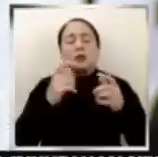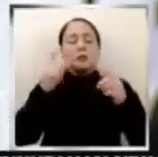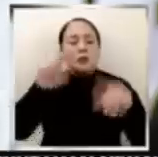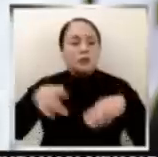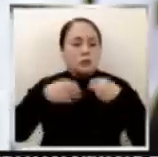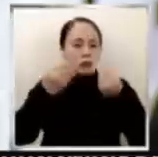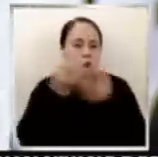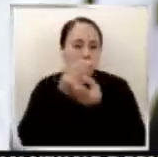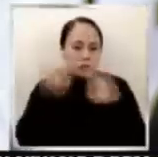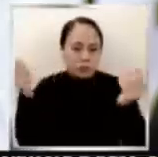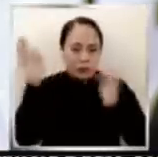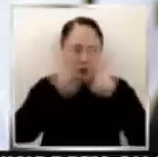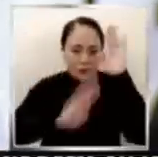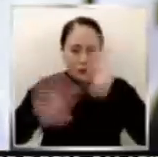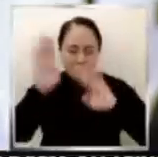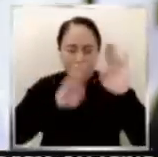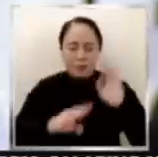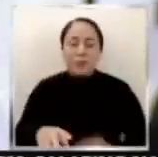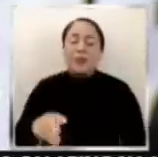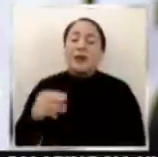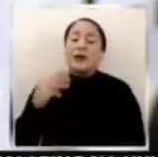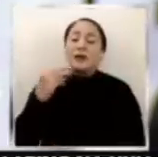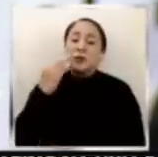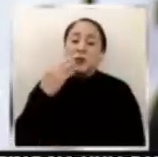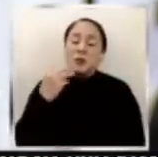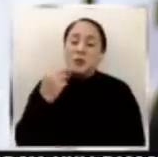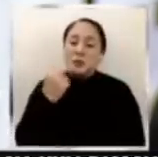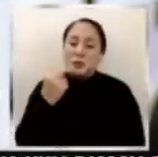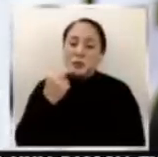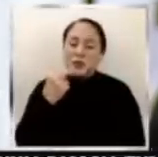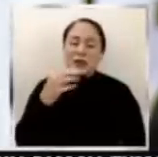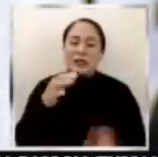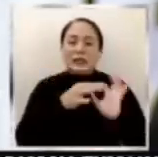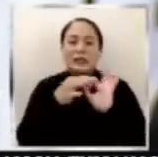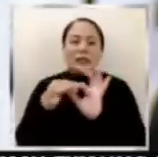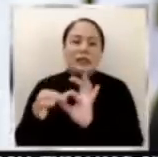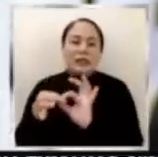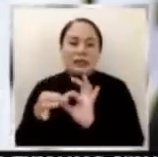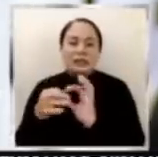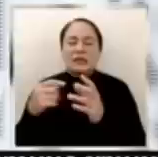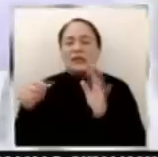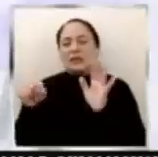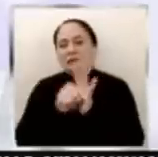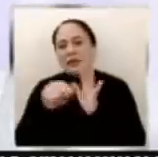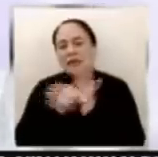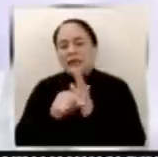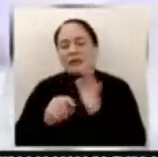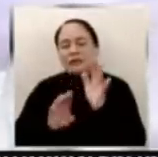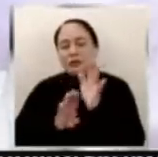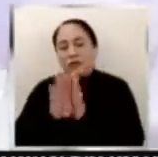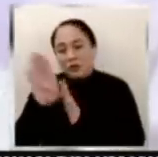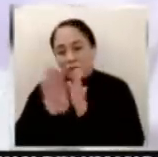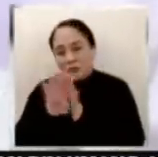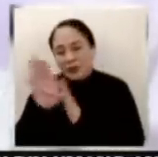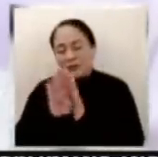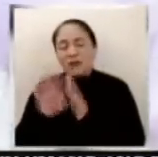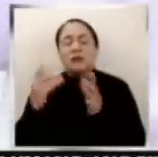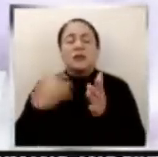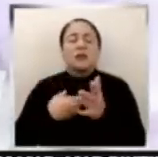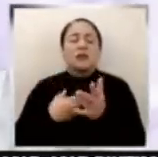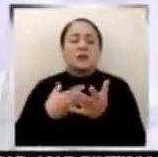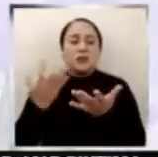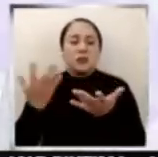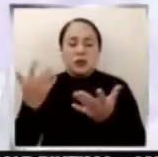problema. Malnutrition is in turn linked to long-term adverse developmental impacts, taking its toll on our